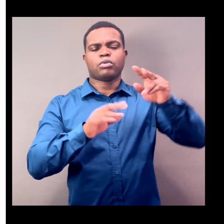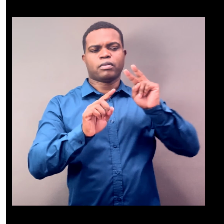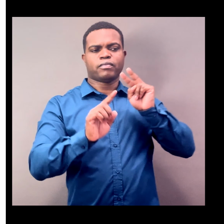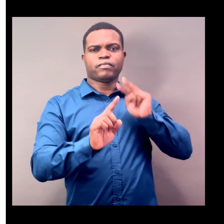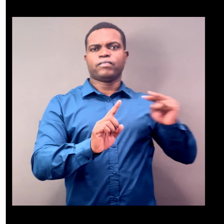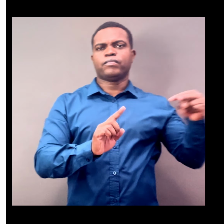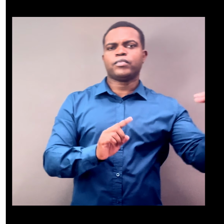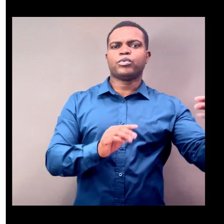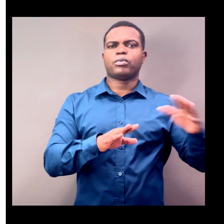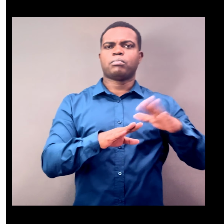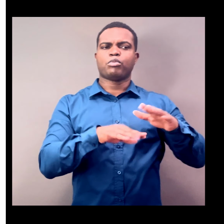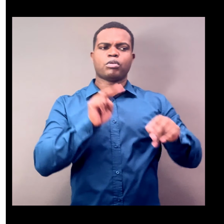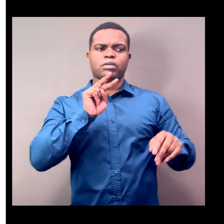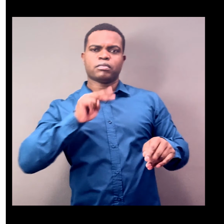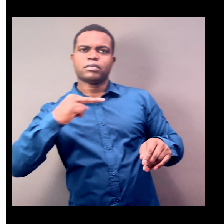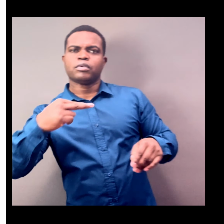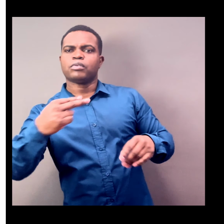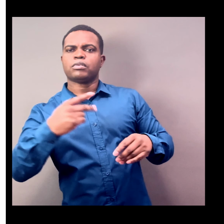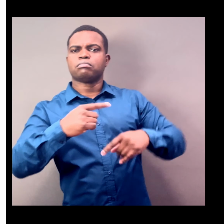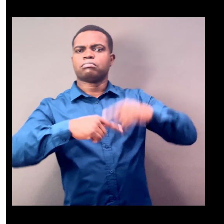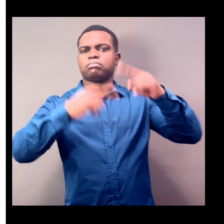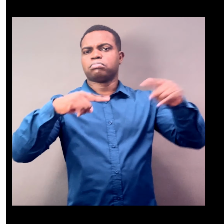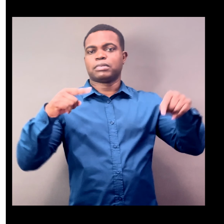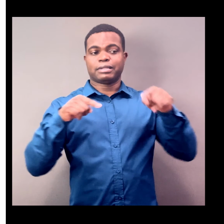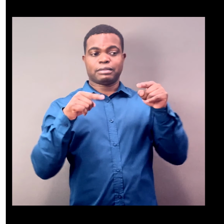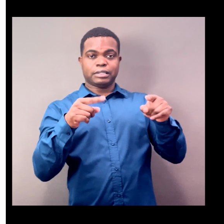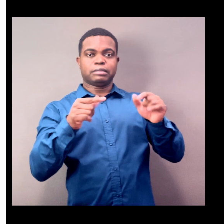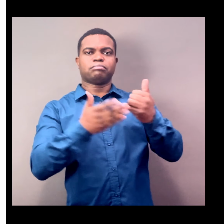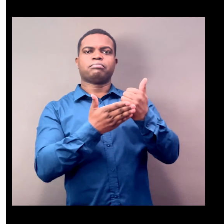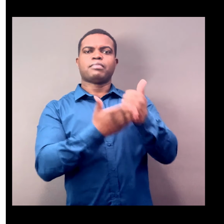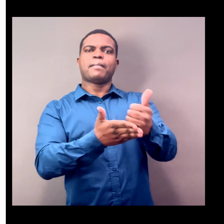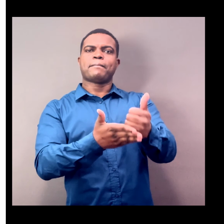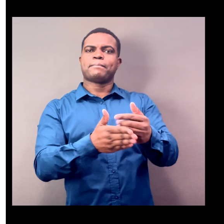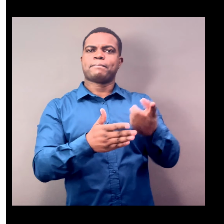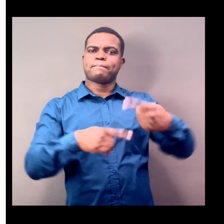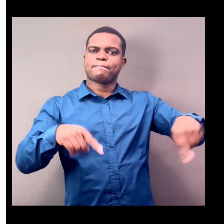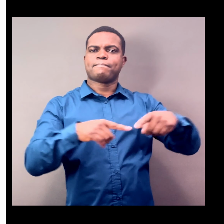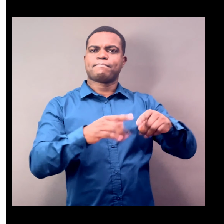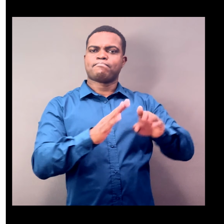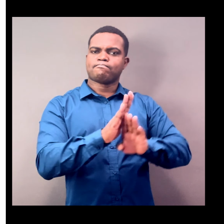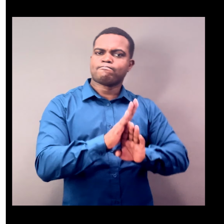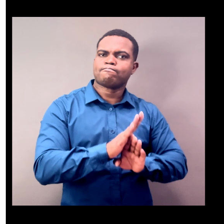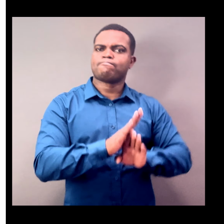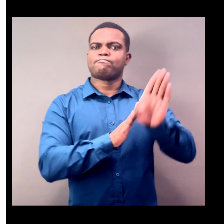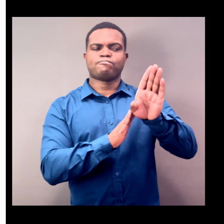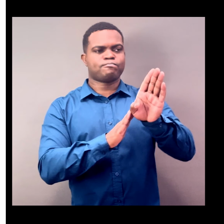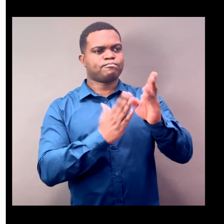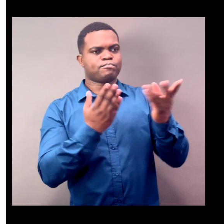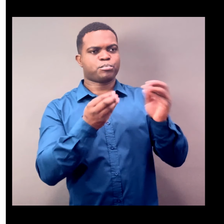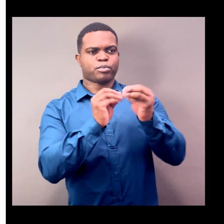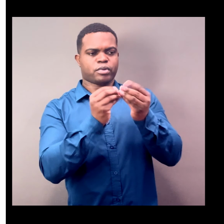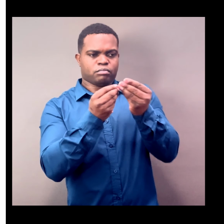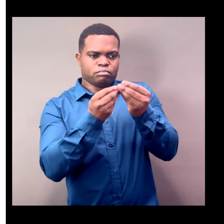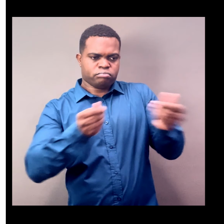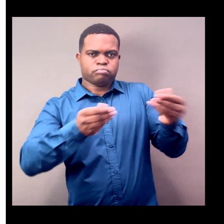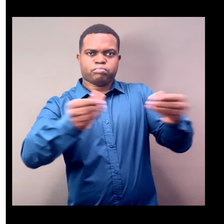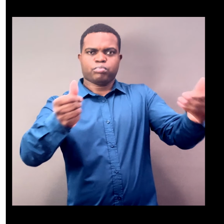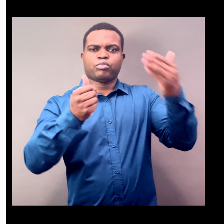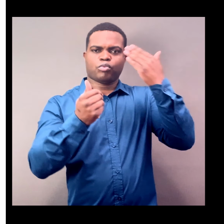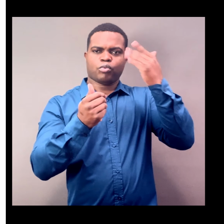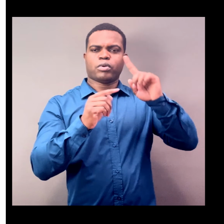contributing different viewpoints, and which could lead to development of innovative solutions. We